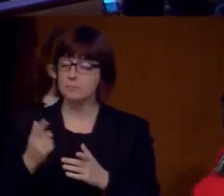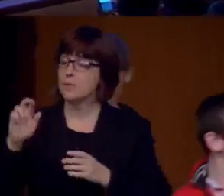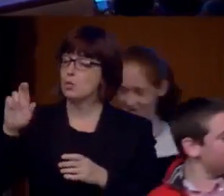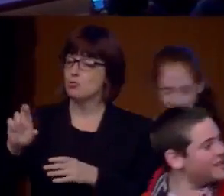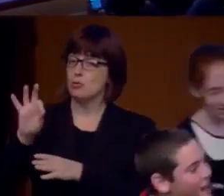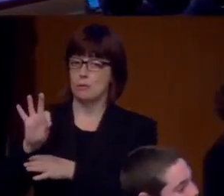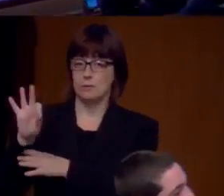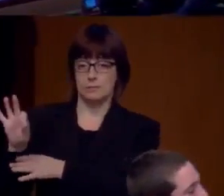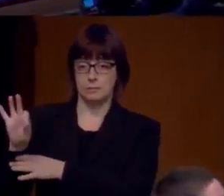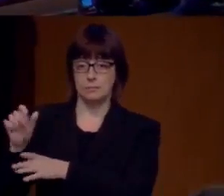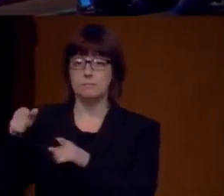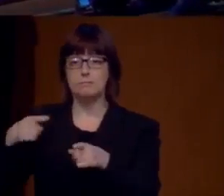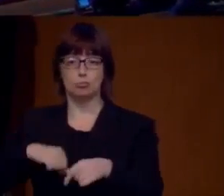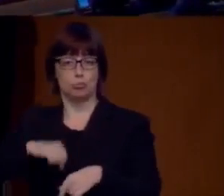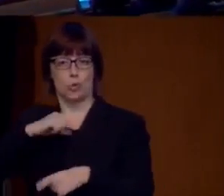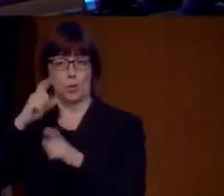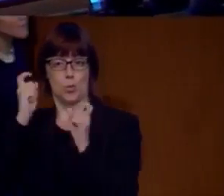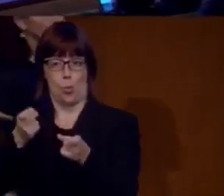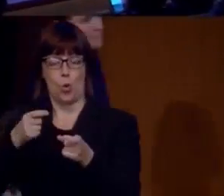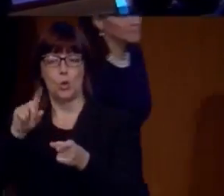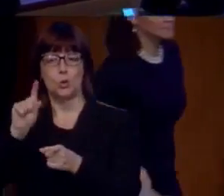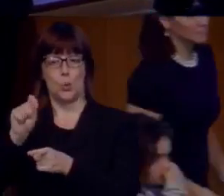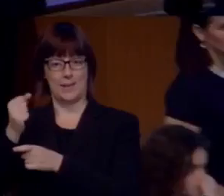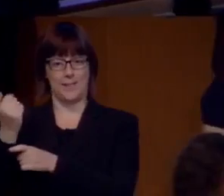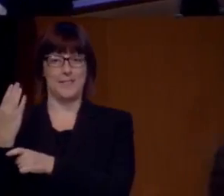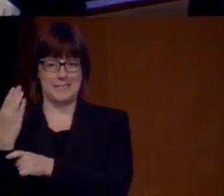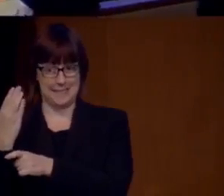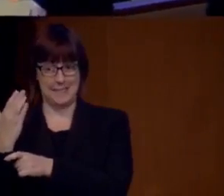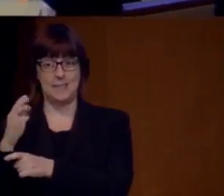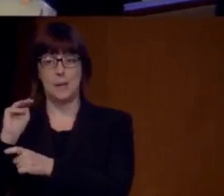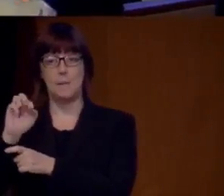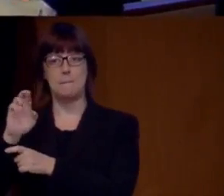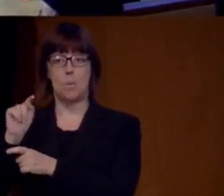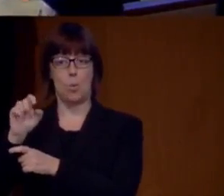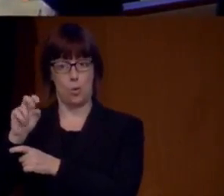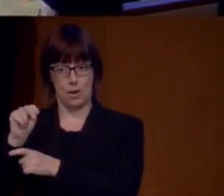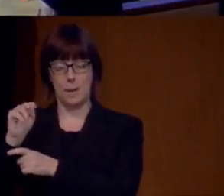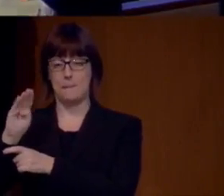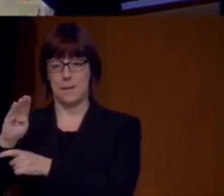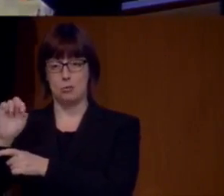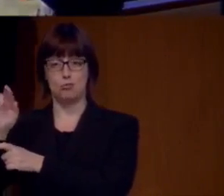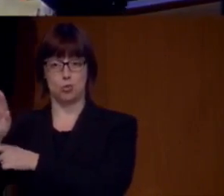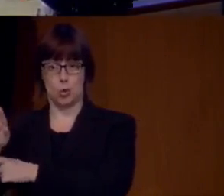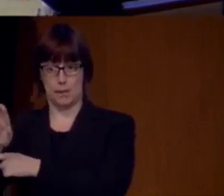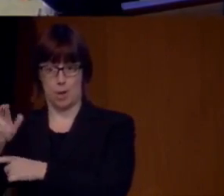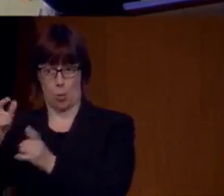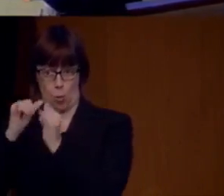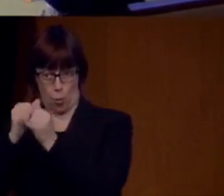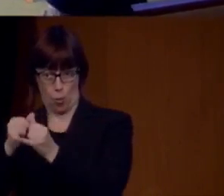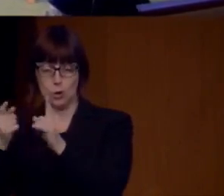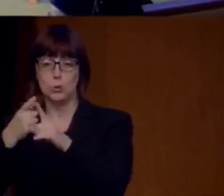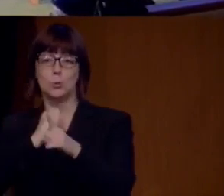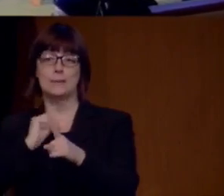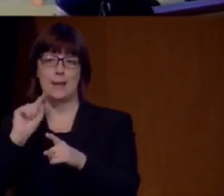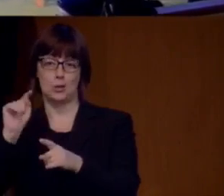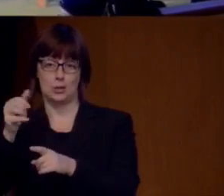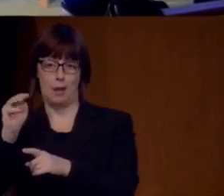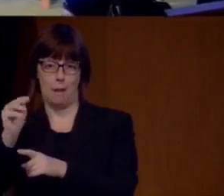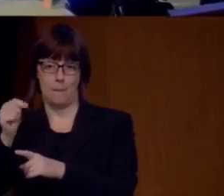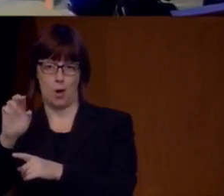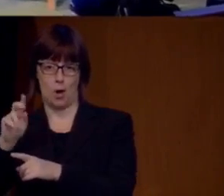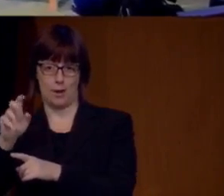Family Foundation is proud to award the 2015 Morton E. Ruderman Award in Inclusion to Senator Tom Harkin.